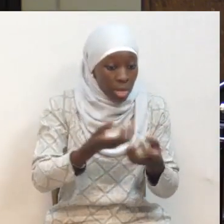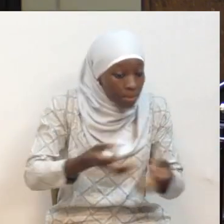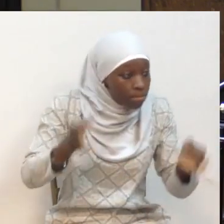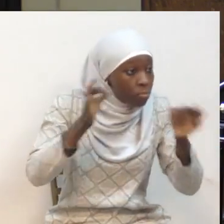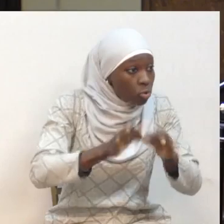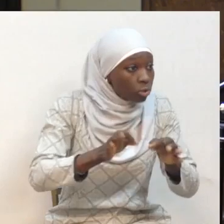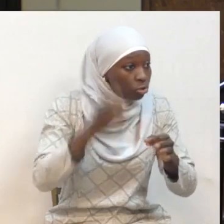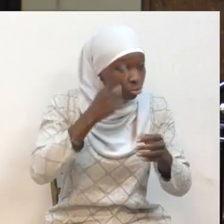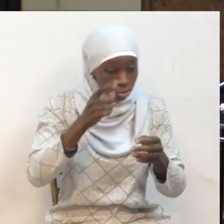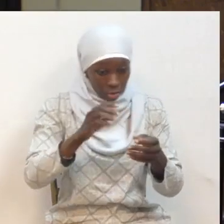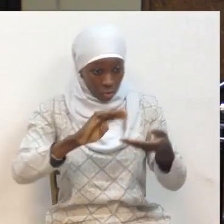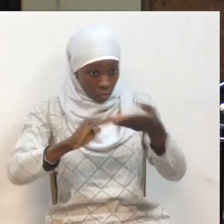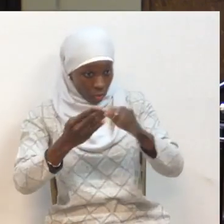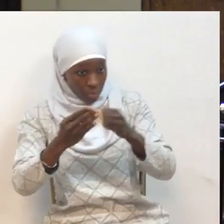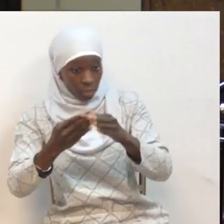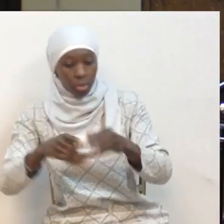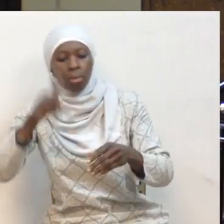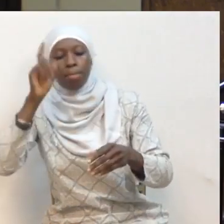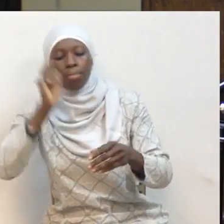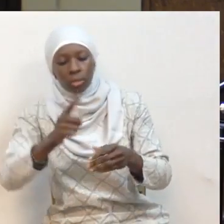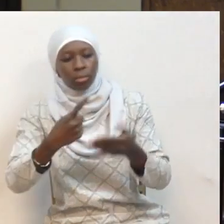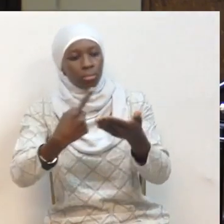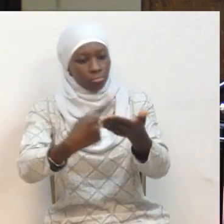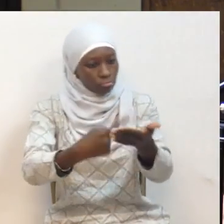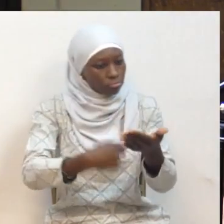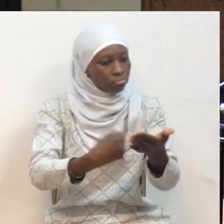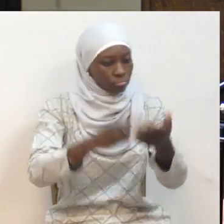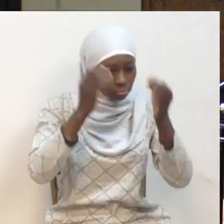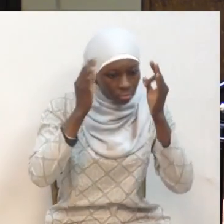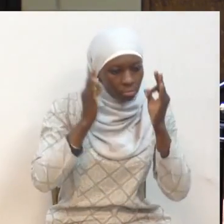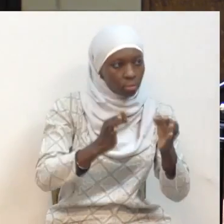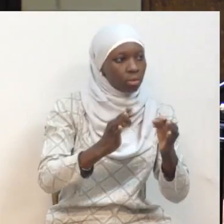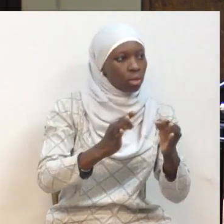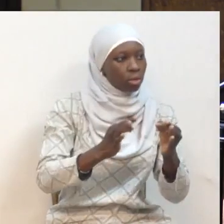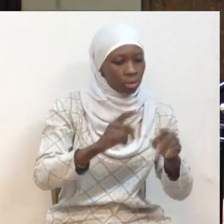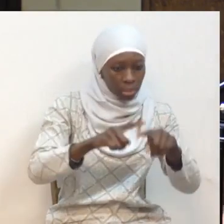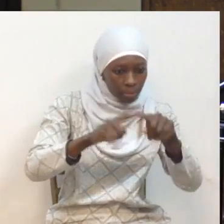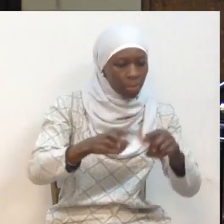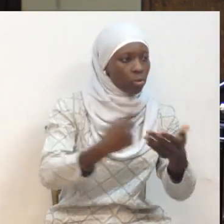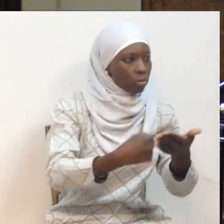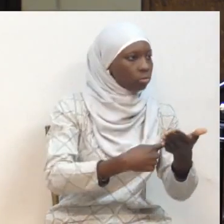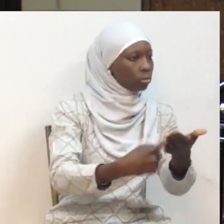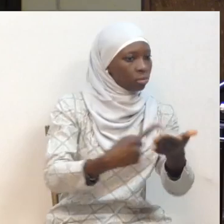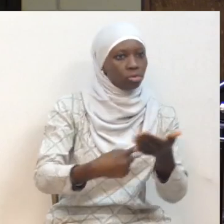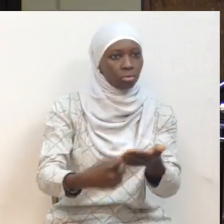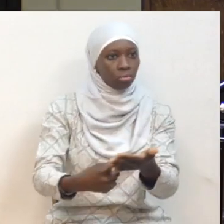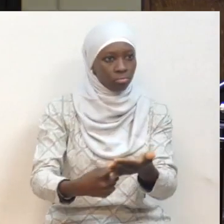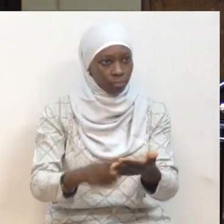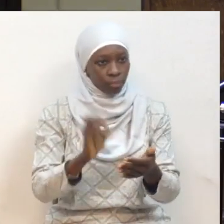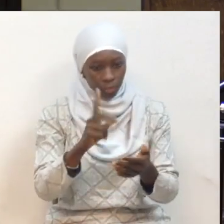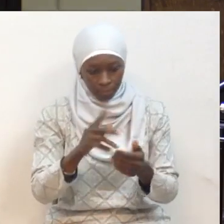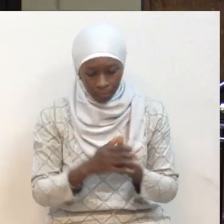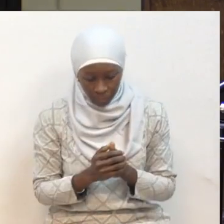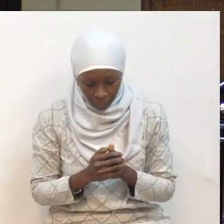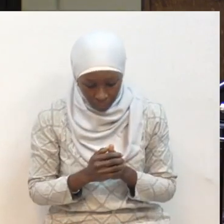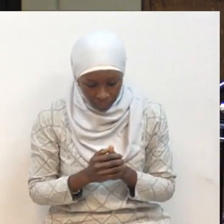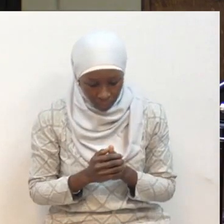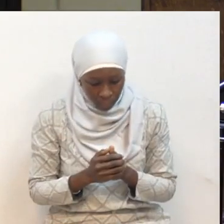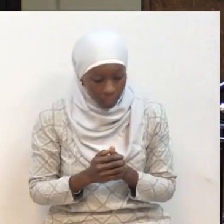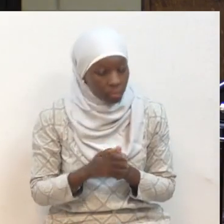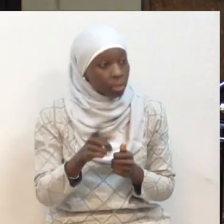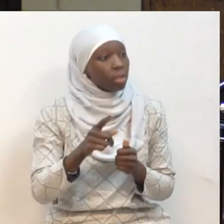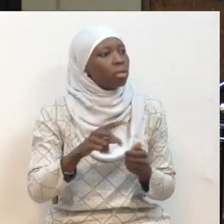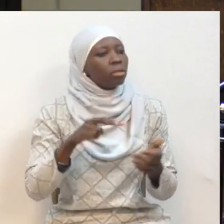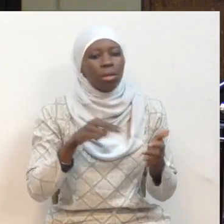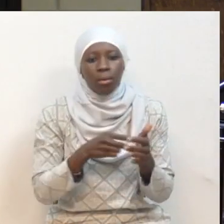community has to be decided based on consultation. What does consultation offer?